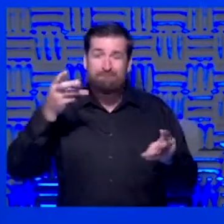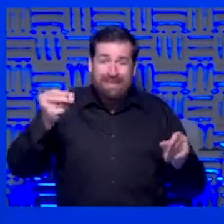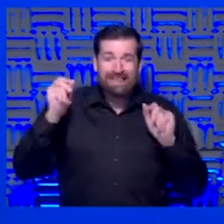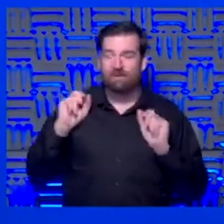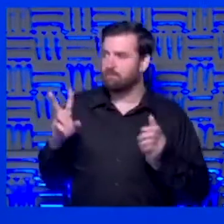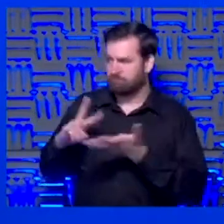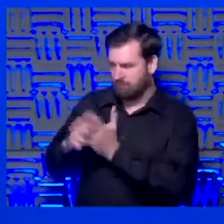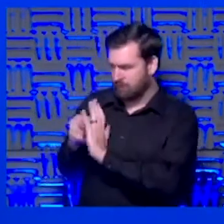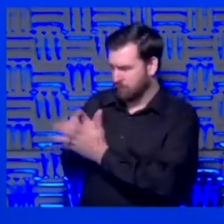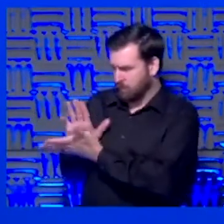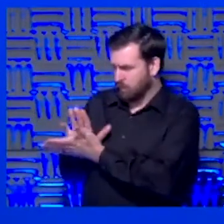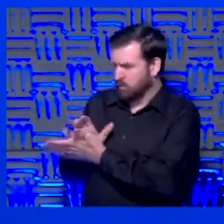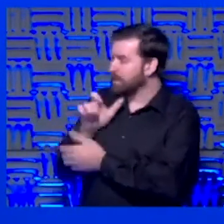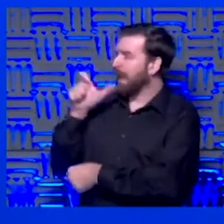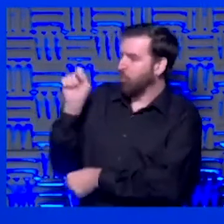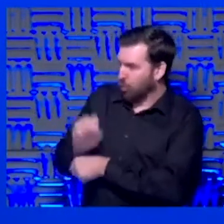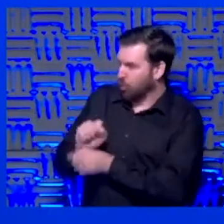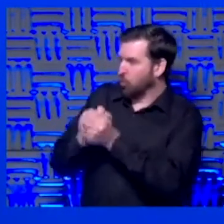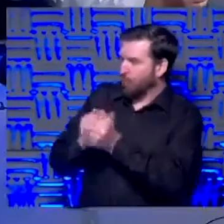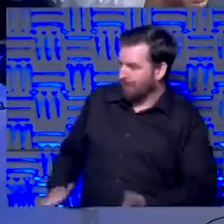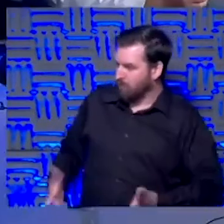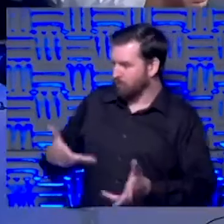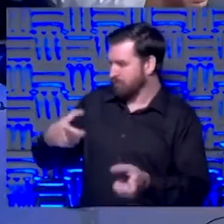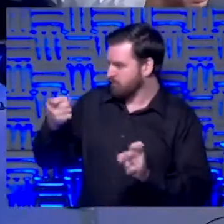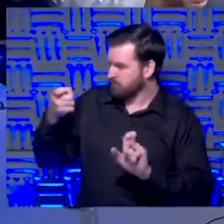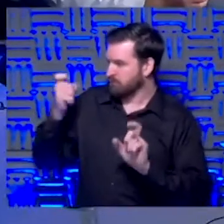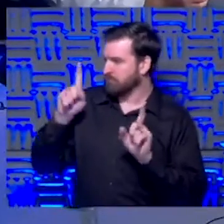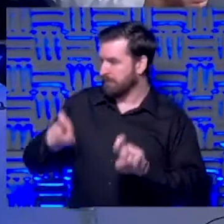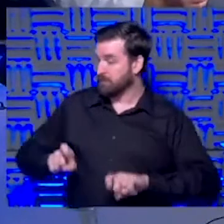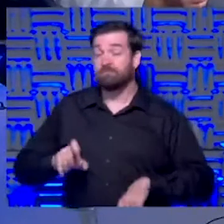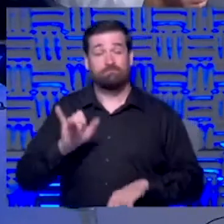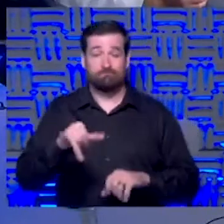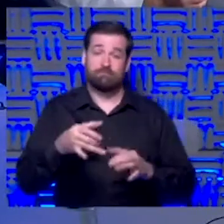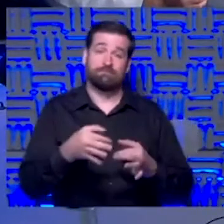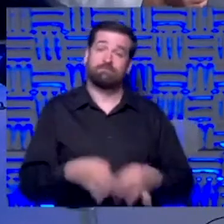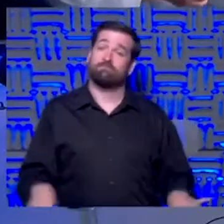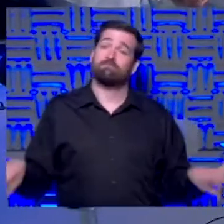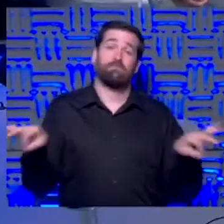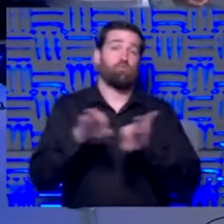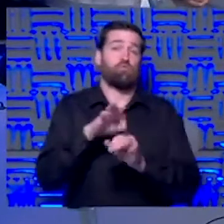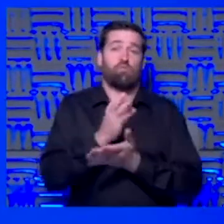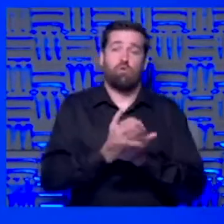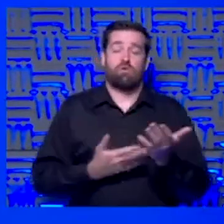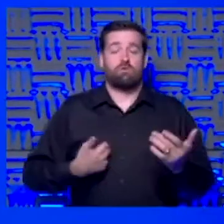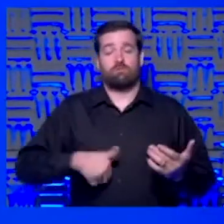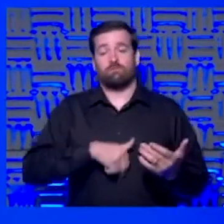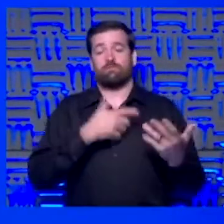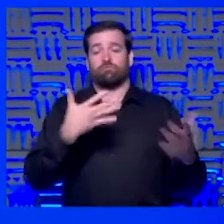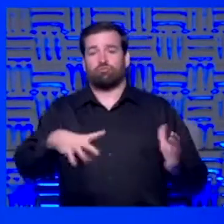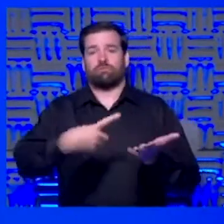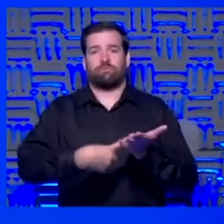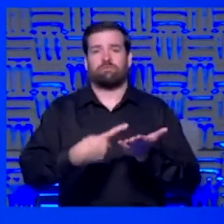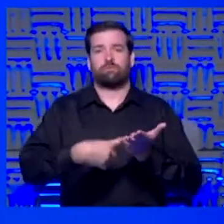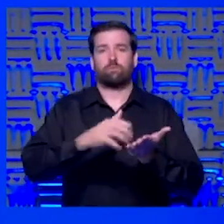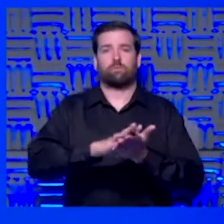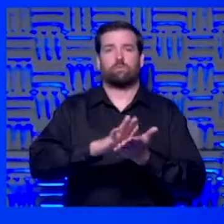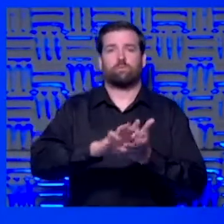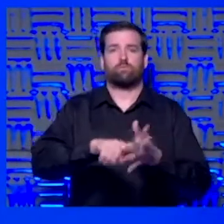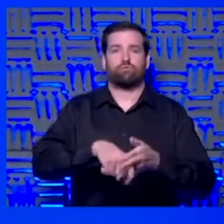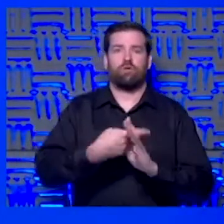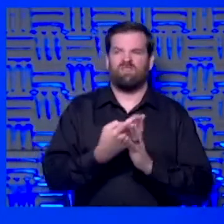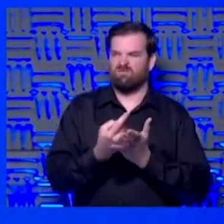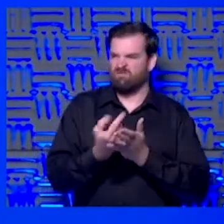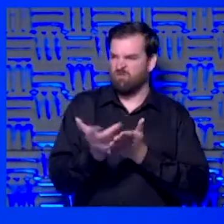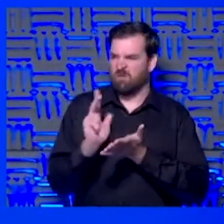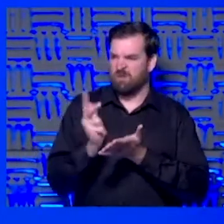school doesn't work without rapid testing, basically. That's one of the major components for sure. When we talked about school starting 3 or 4